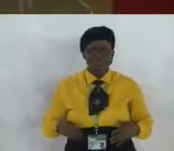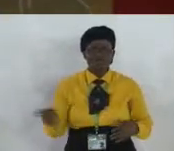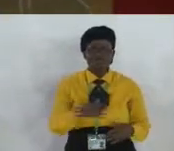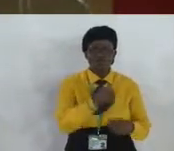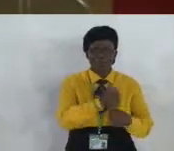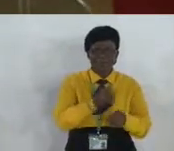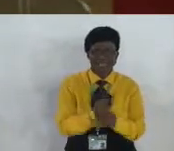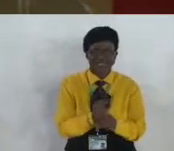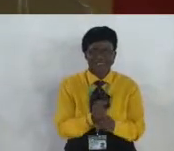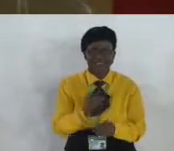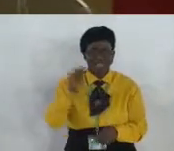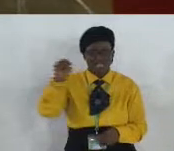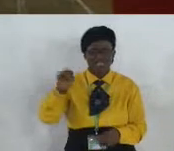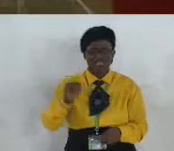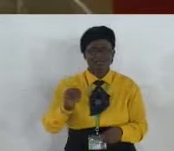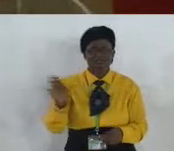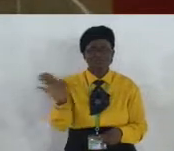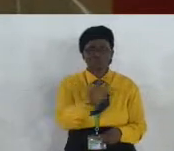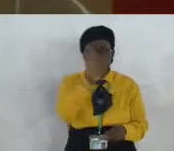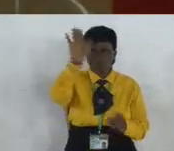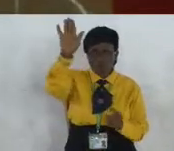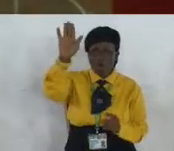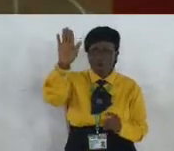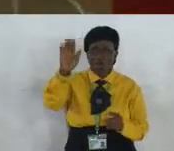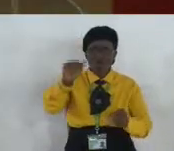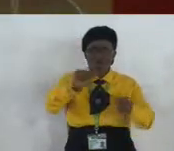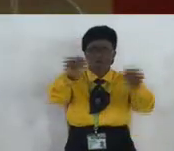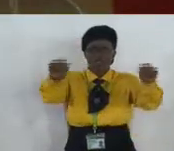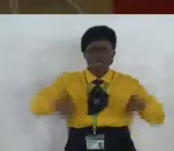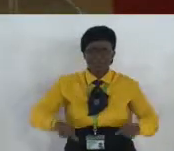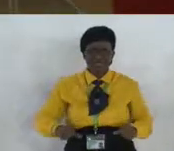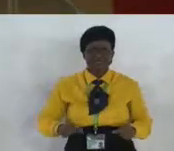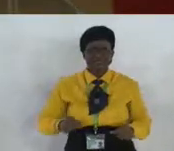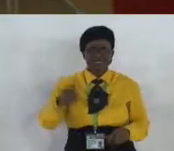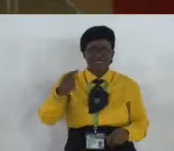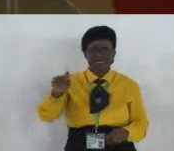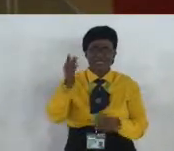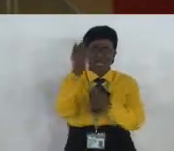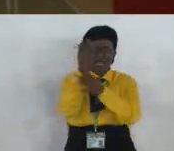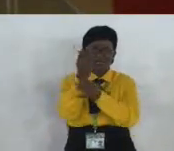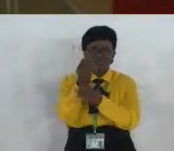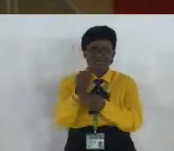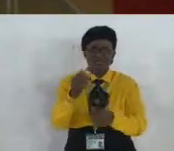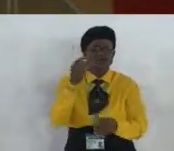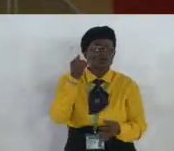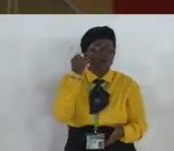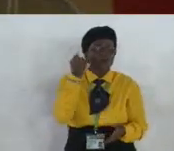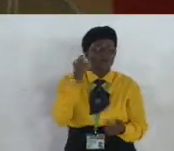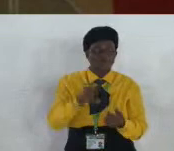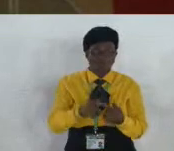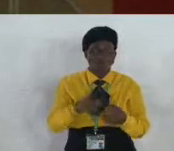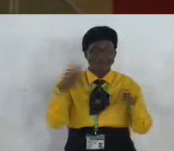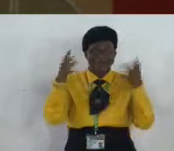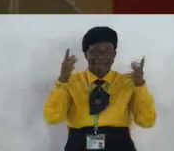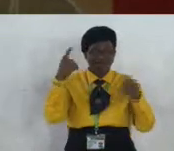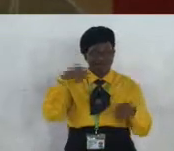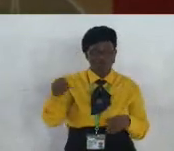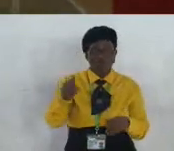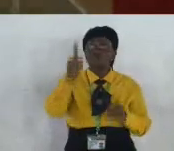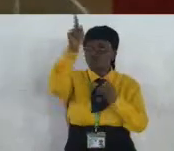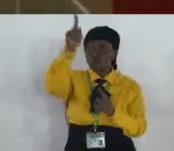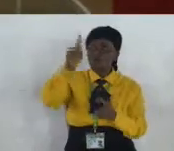hands were supposed to be clapping for you. He can't move the hand. The legs were supposed to be dancing for you. He can't